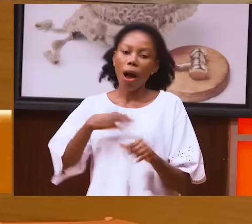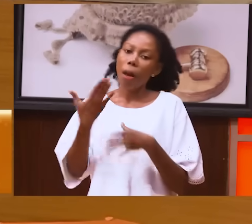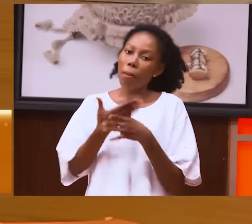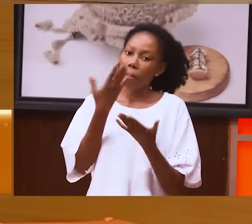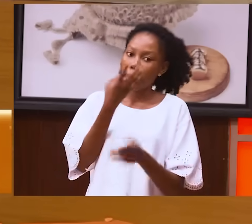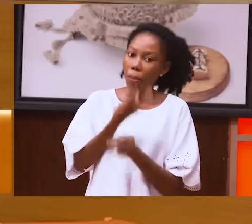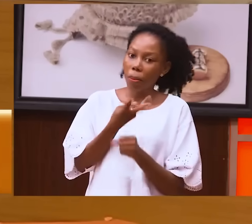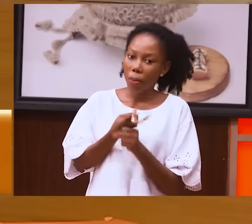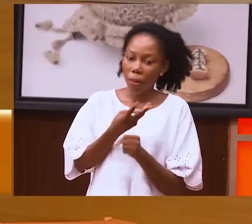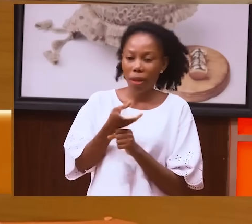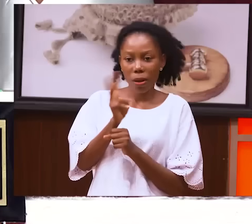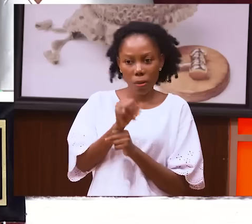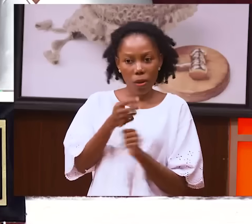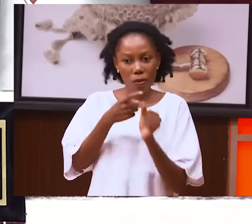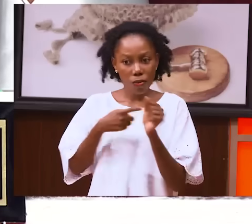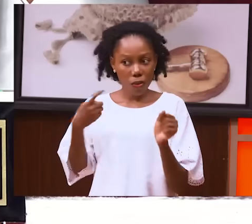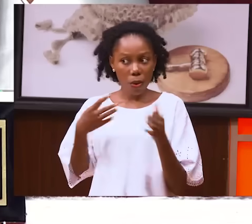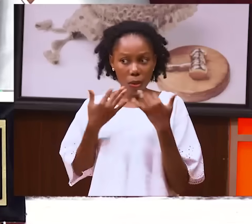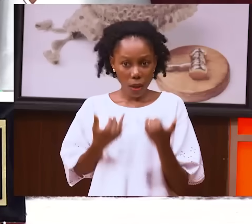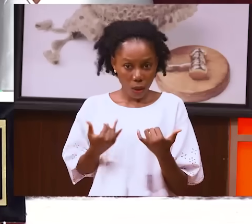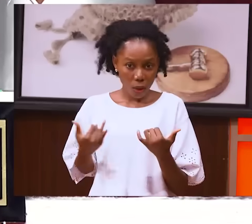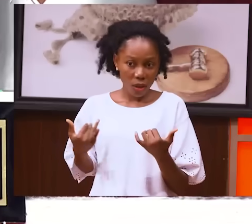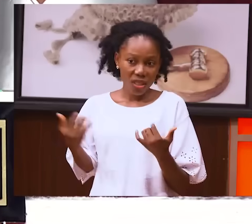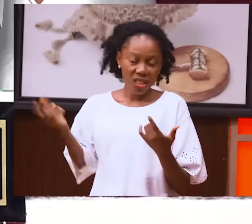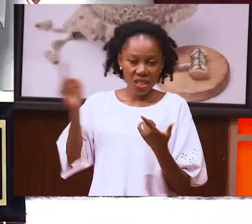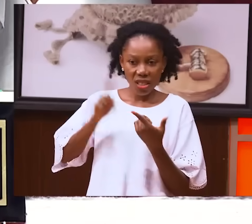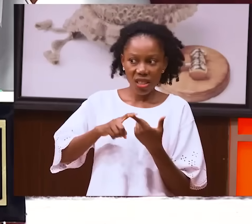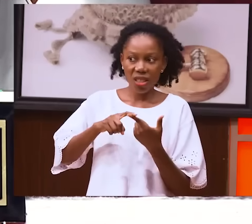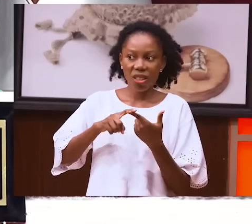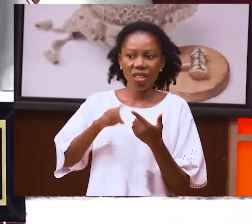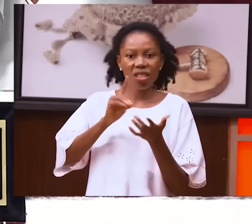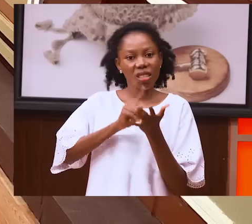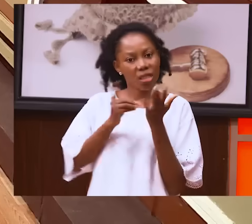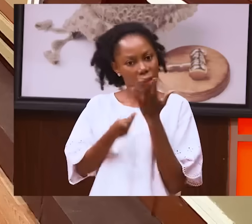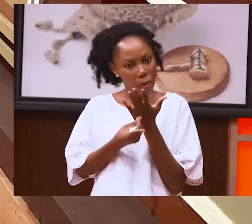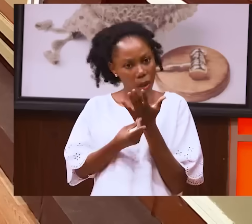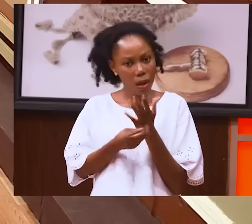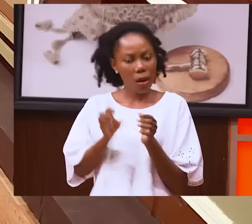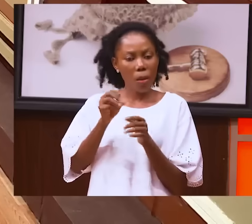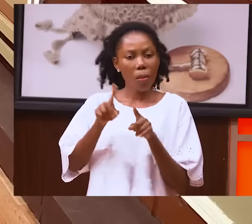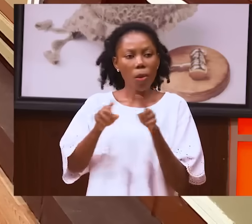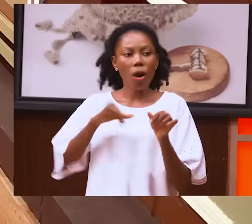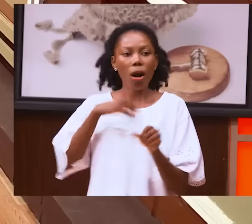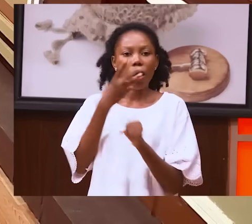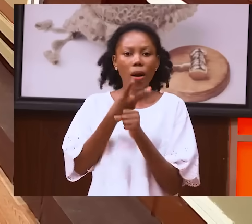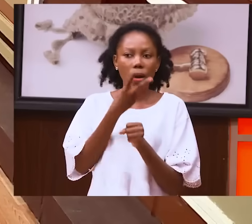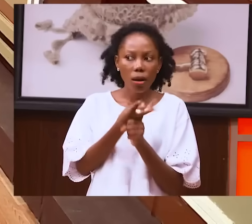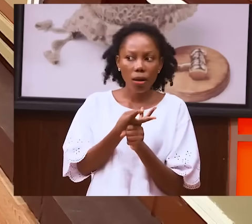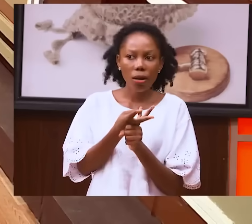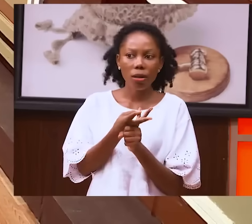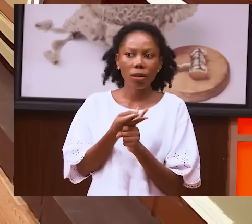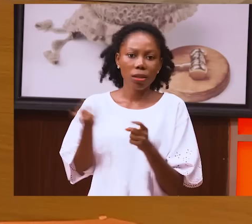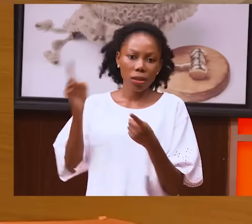he's going to give me from now, from that time to December. And I pleaded with him. Said he was going to give me from that time